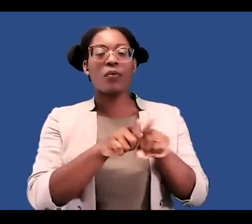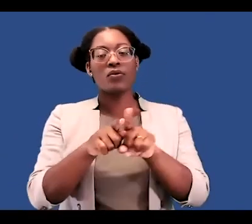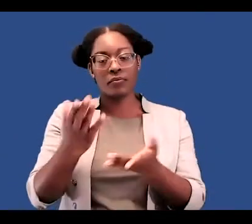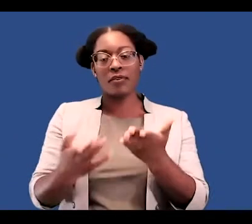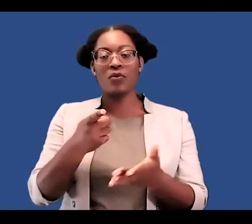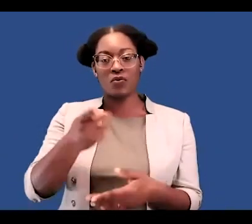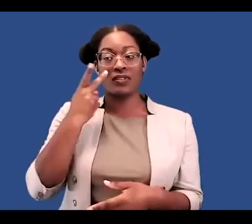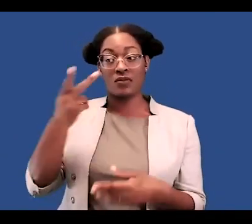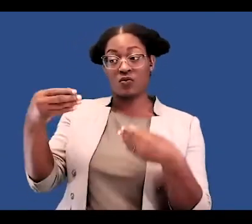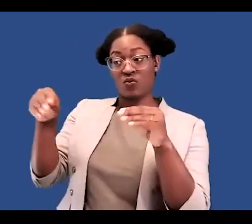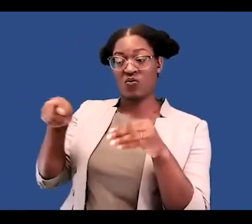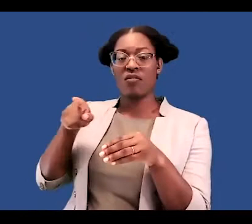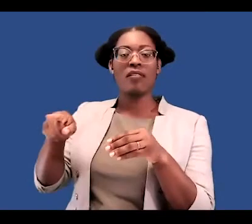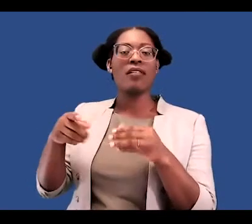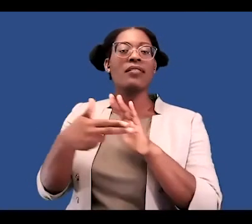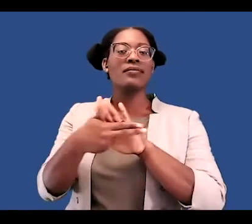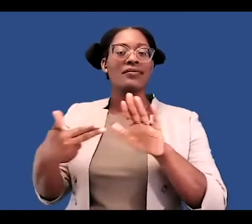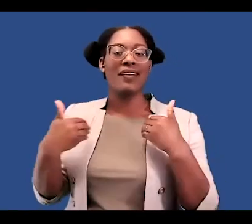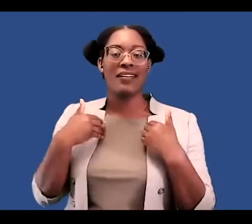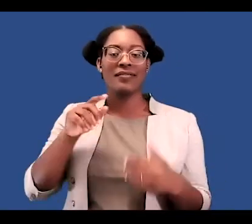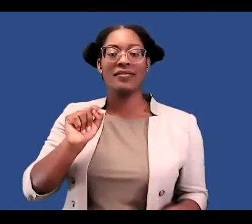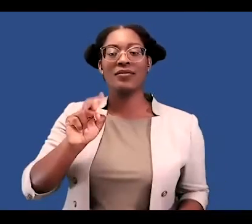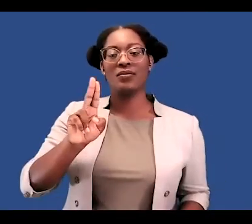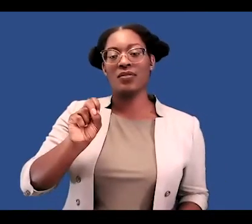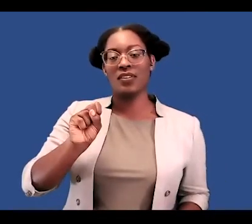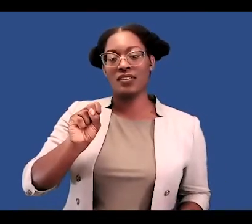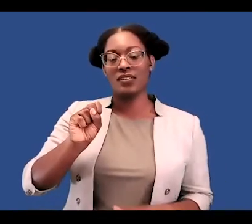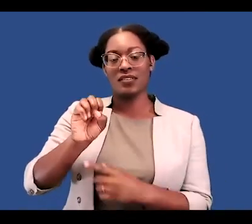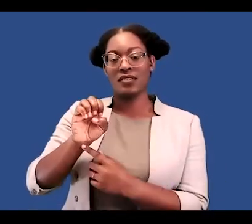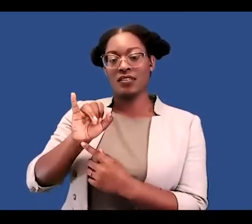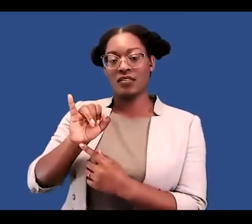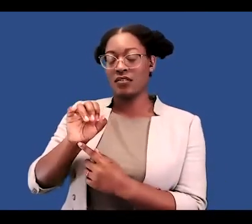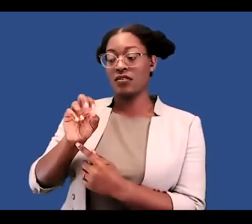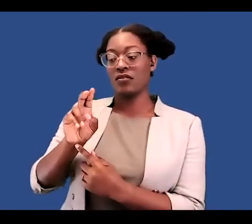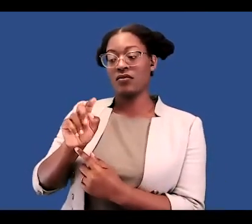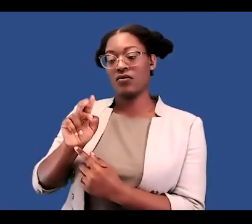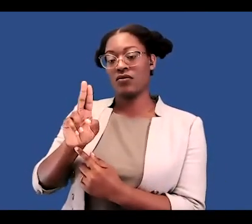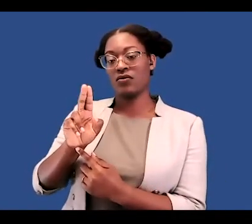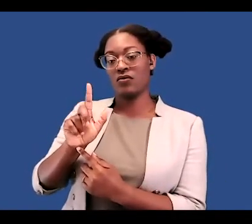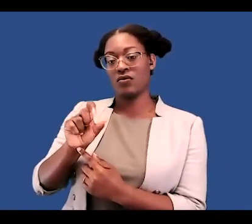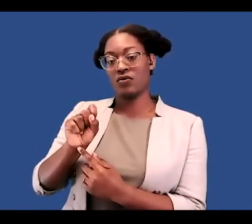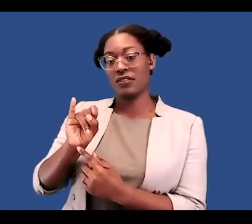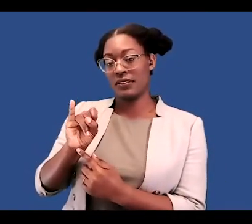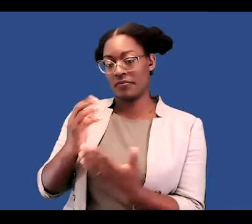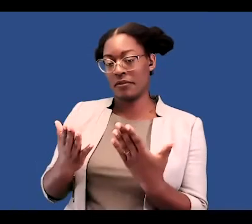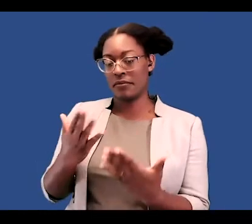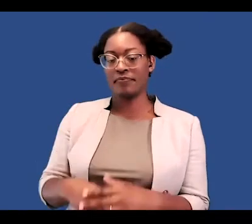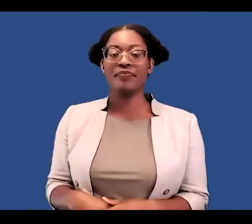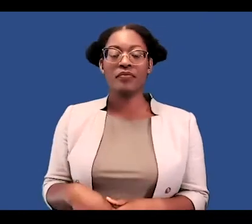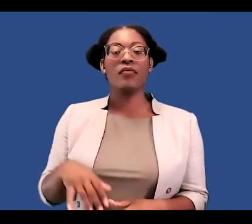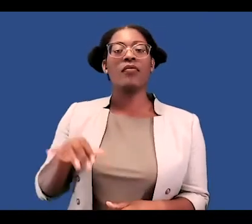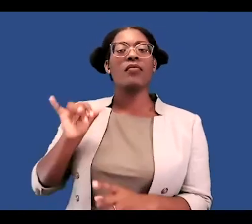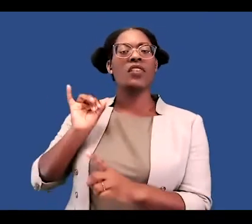it in the store as Tulsi, Tulsi. Very soothing and calming. It's an adaptogen,